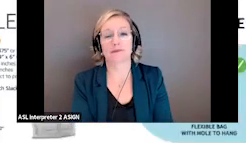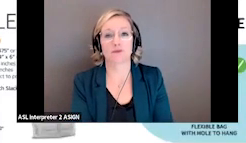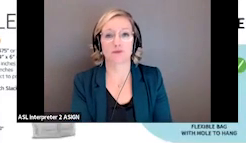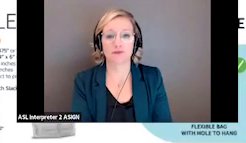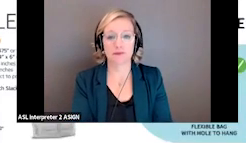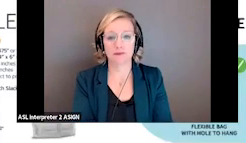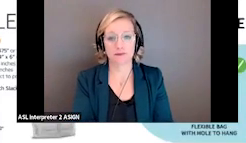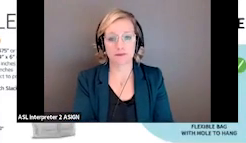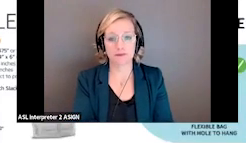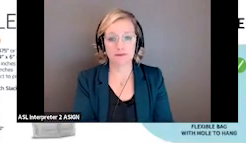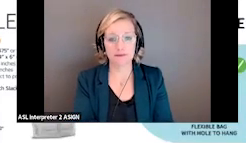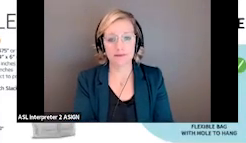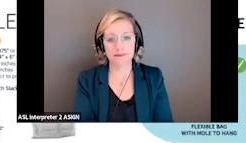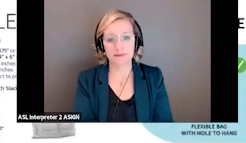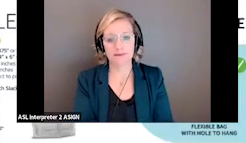Okay.